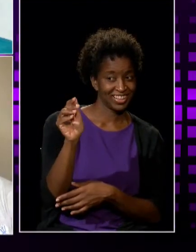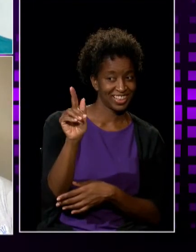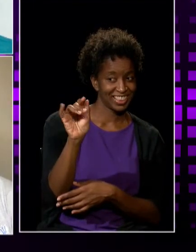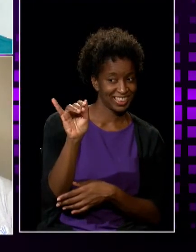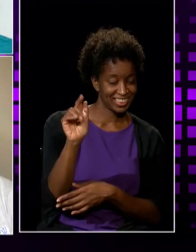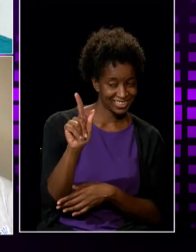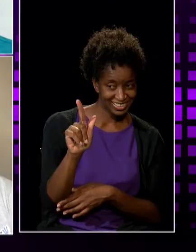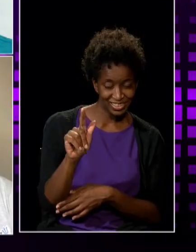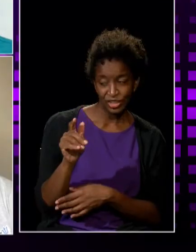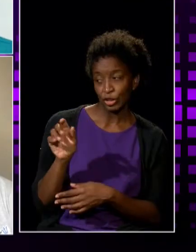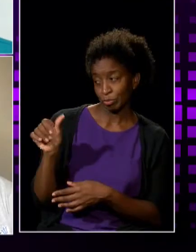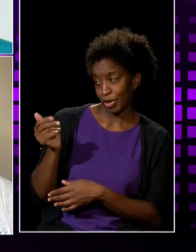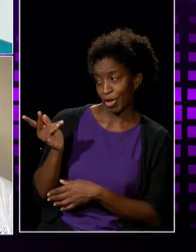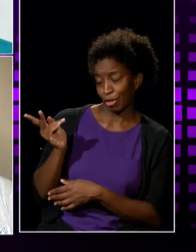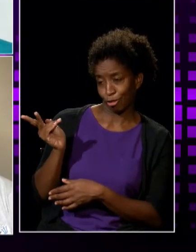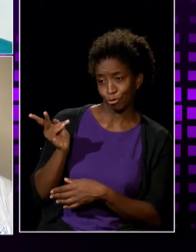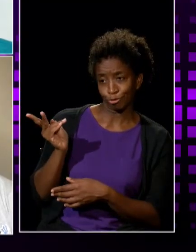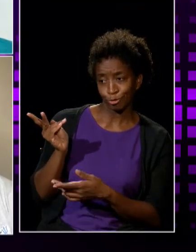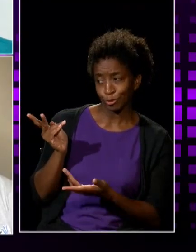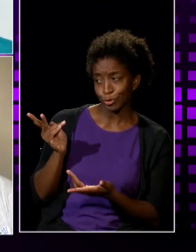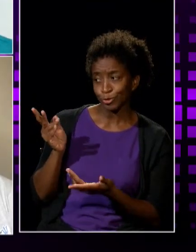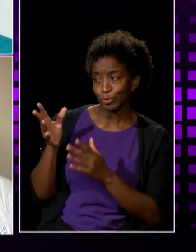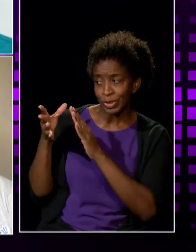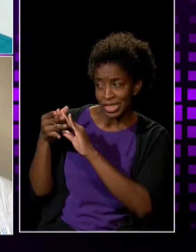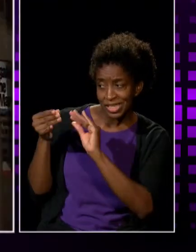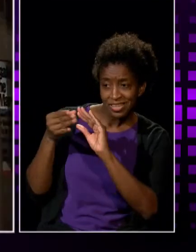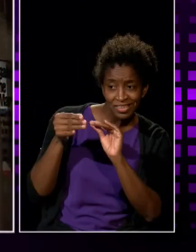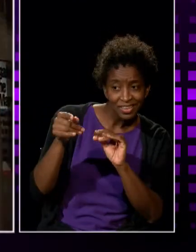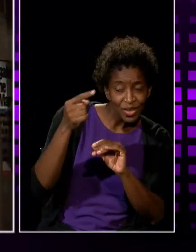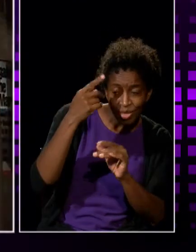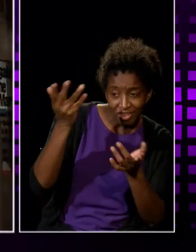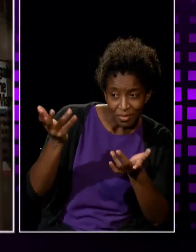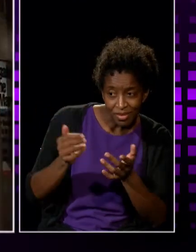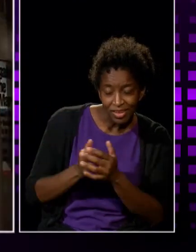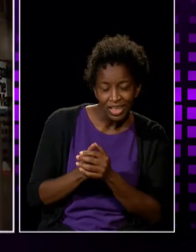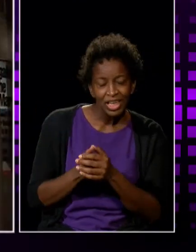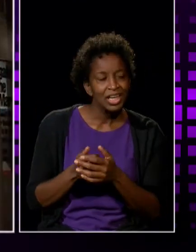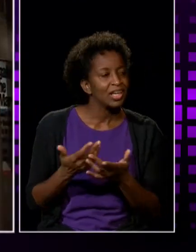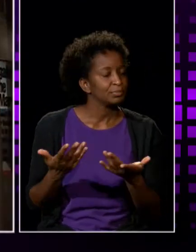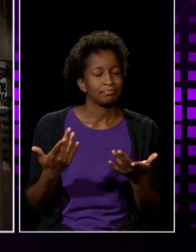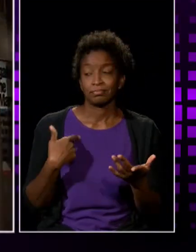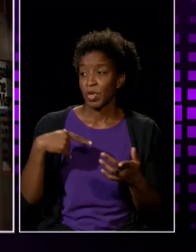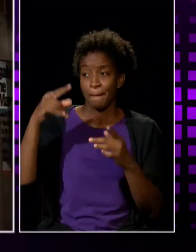thoughts? I absolutely agree. The look,